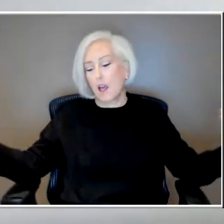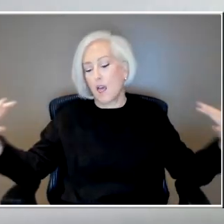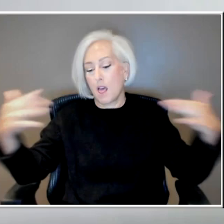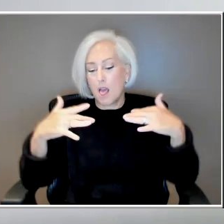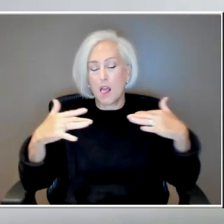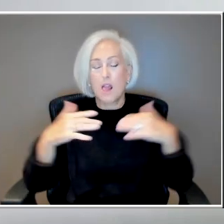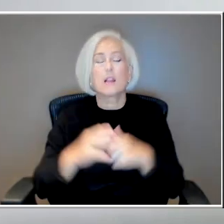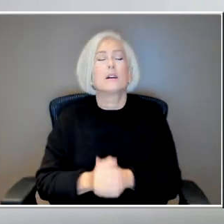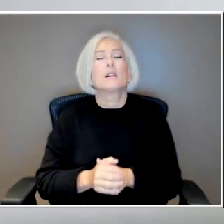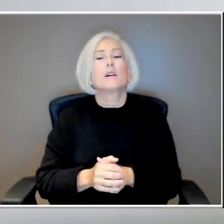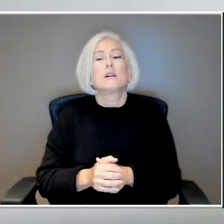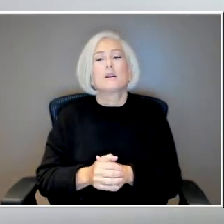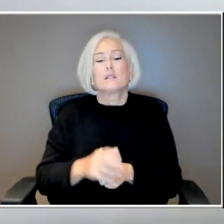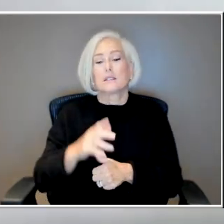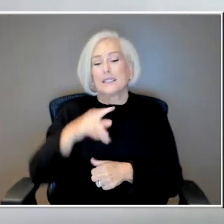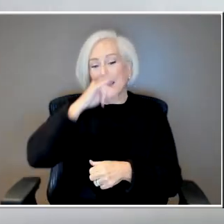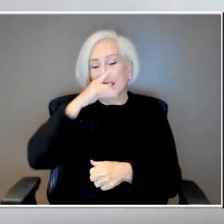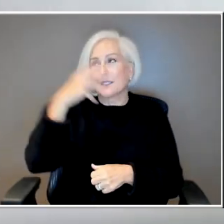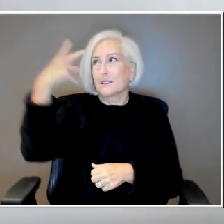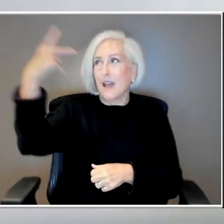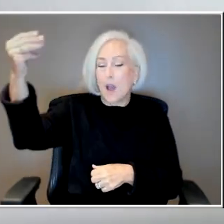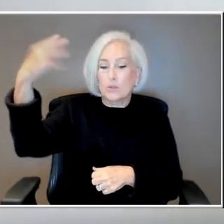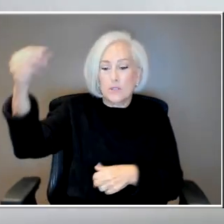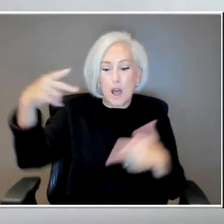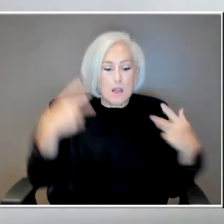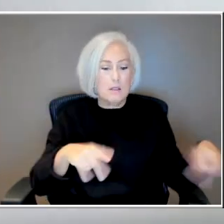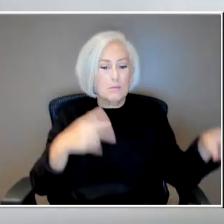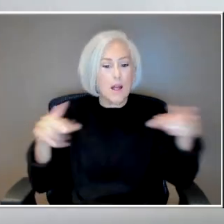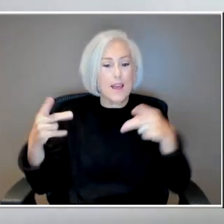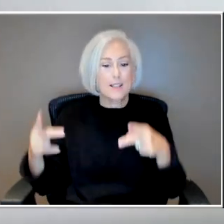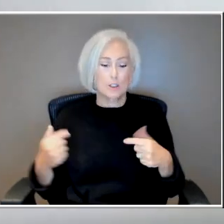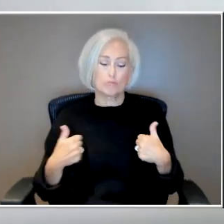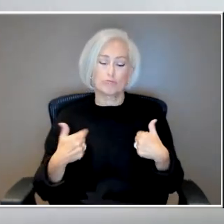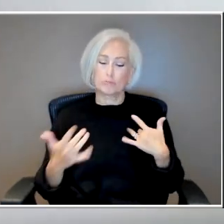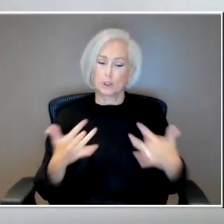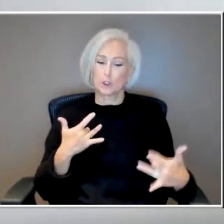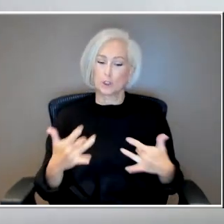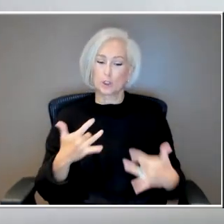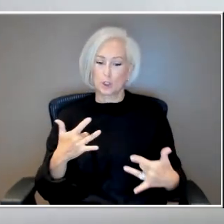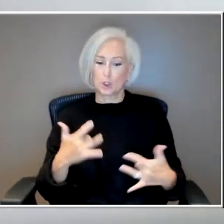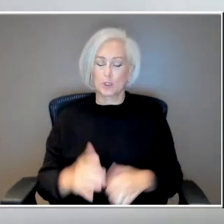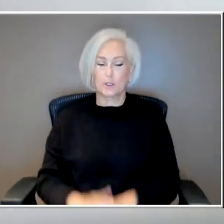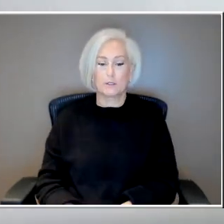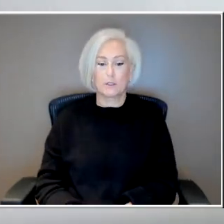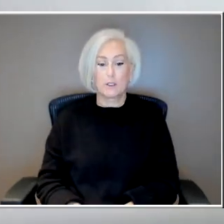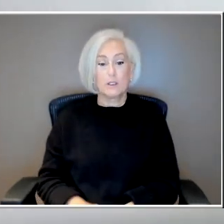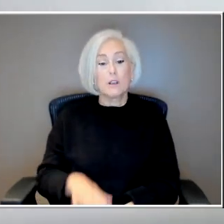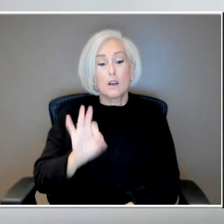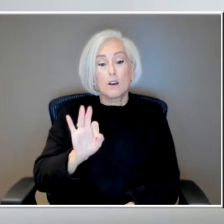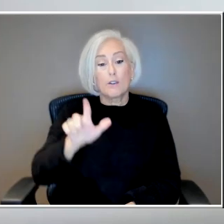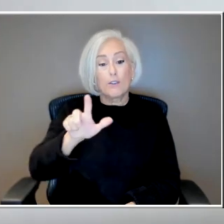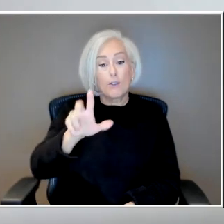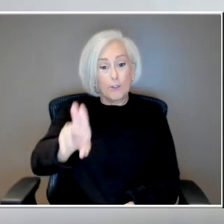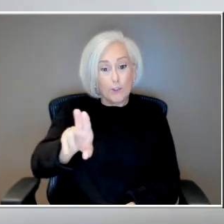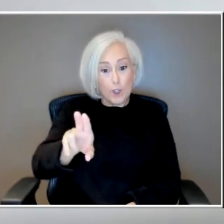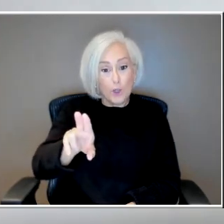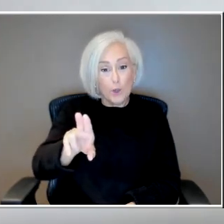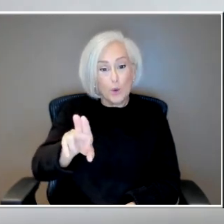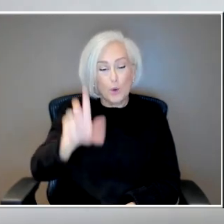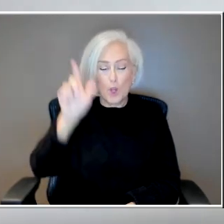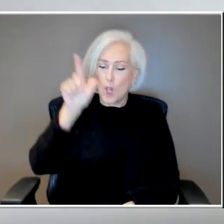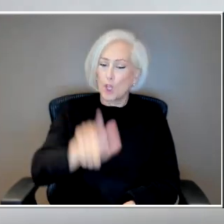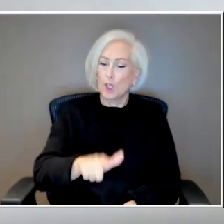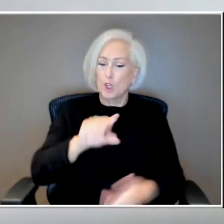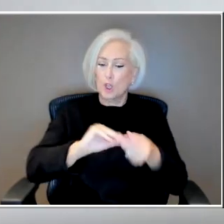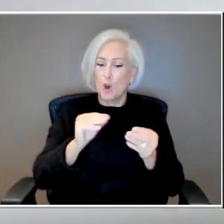very concerned about that. Same thing with the flu. We had very low rates in early fall. It's really just been